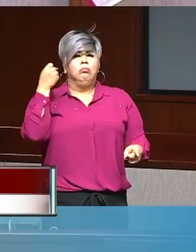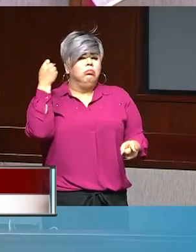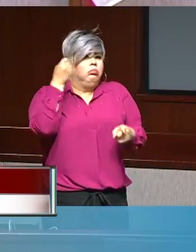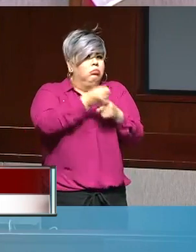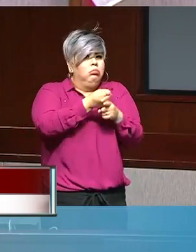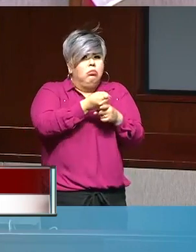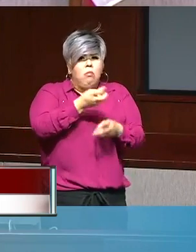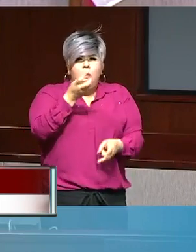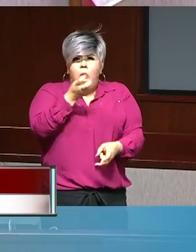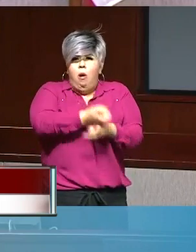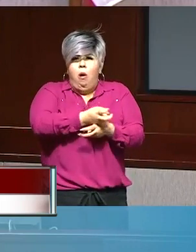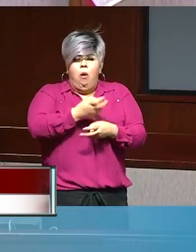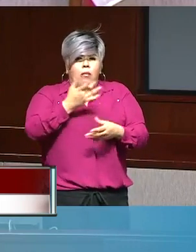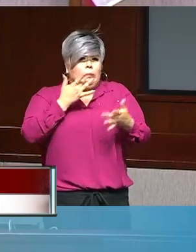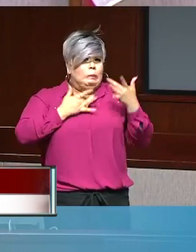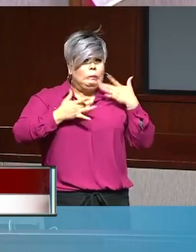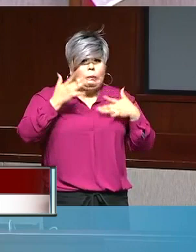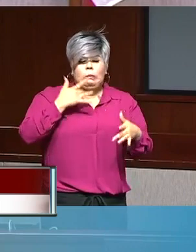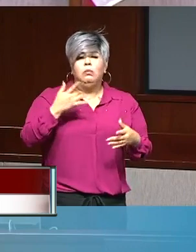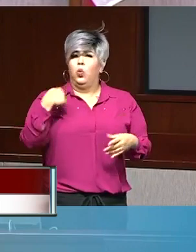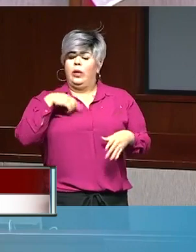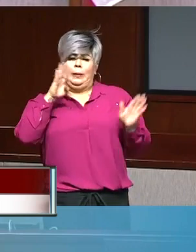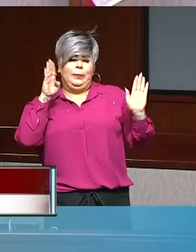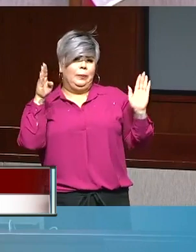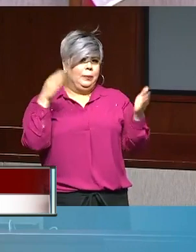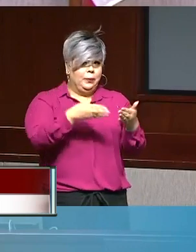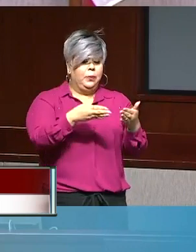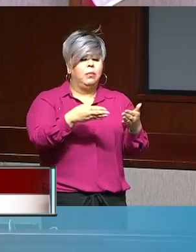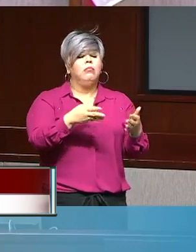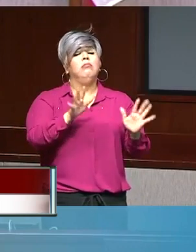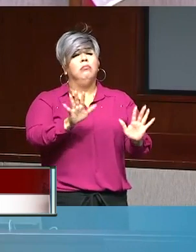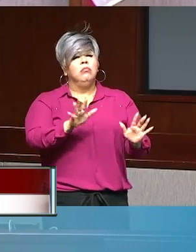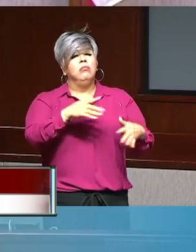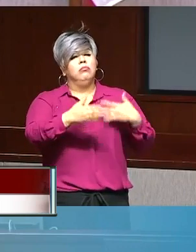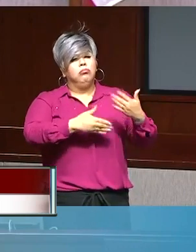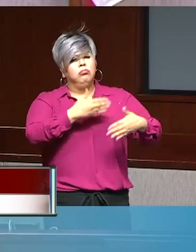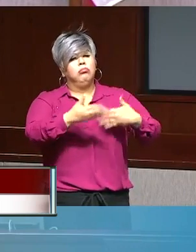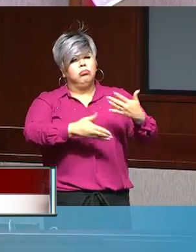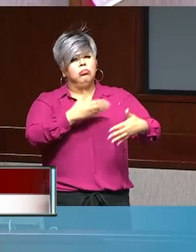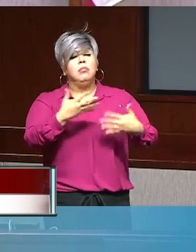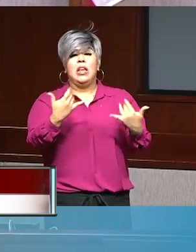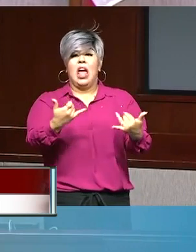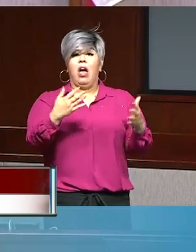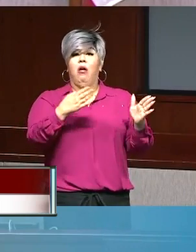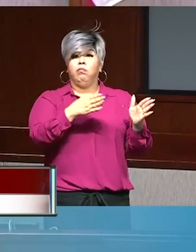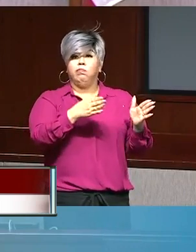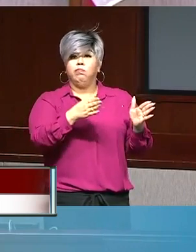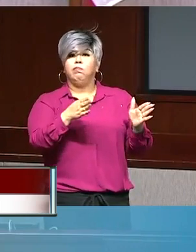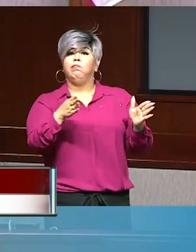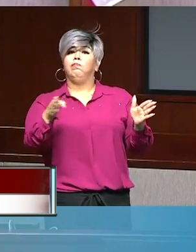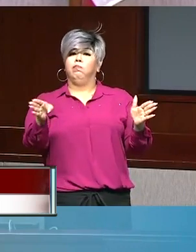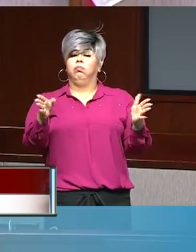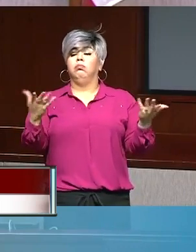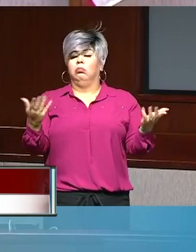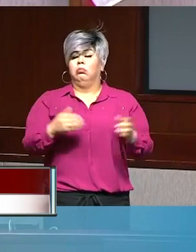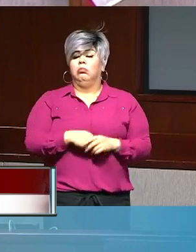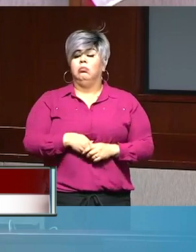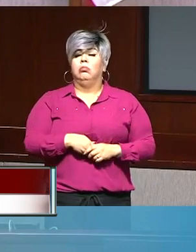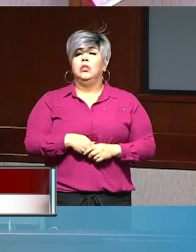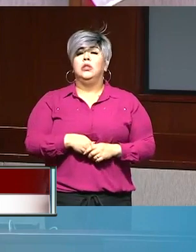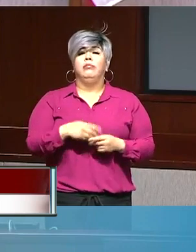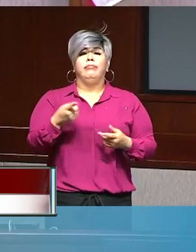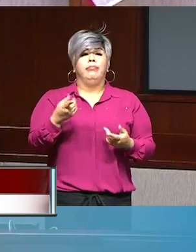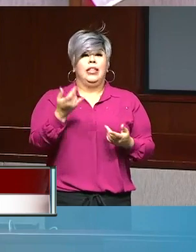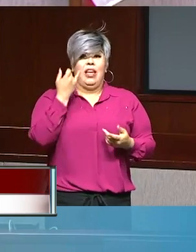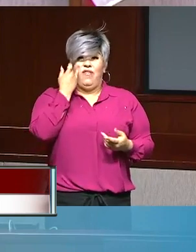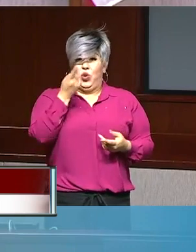governor's order. These are the non-essential businesses. Today, we are now, if you are a small business in Kern County, whether you are